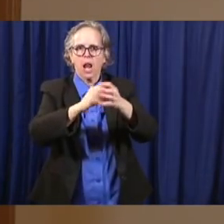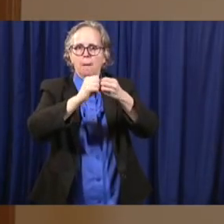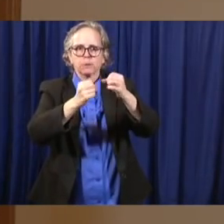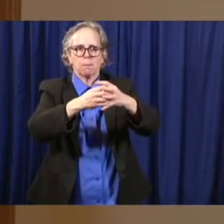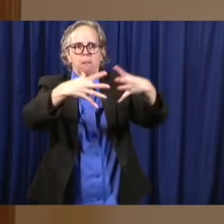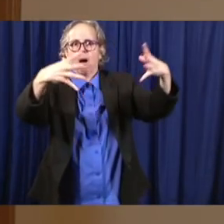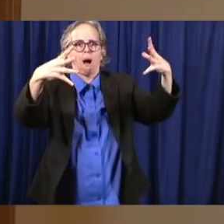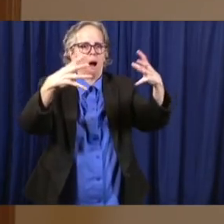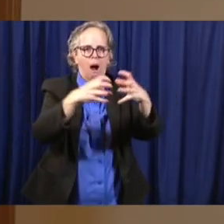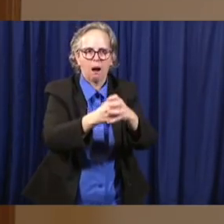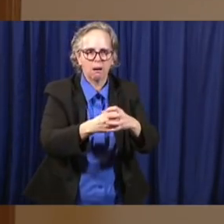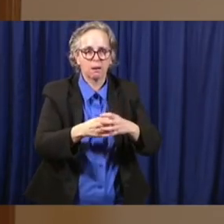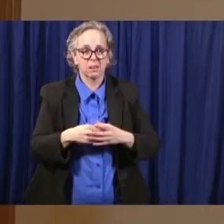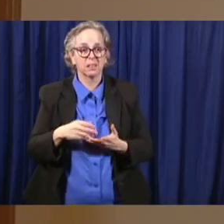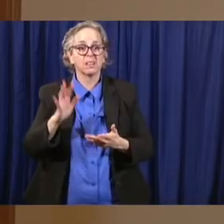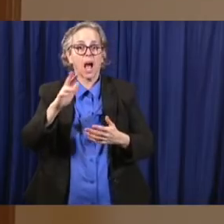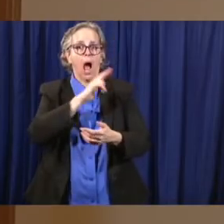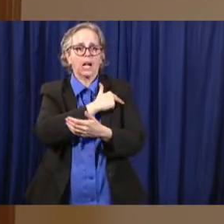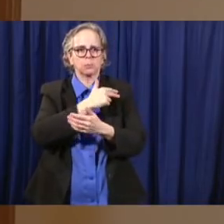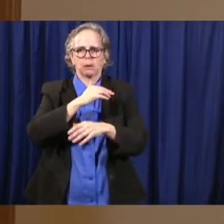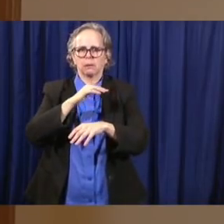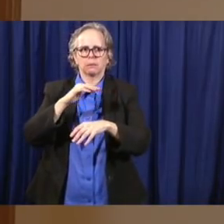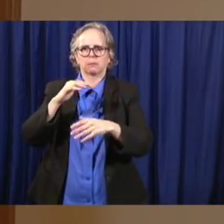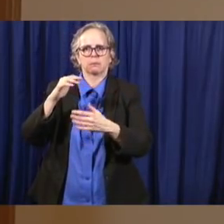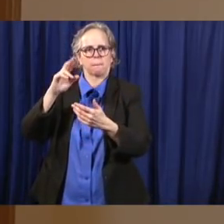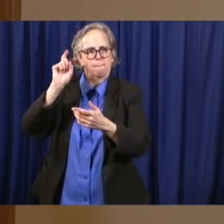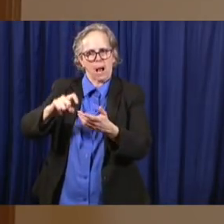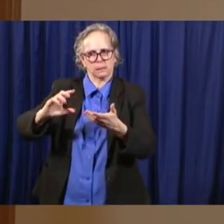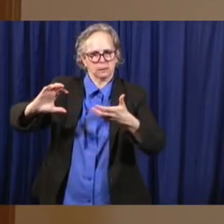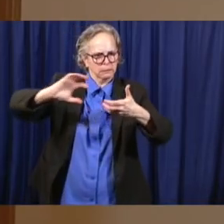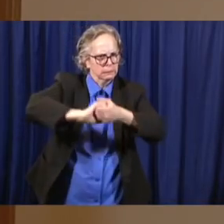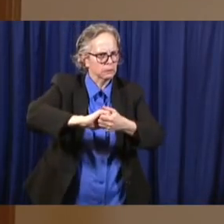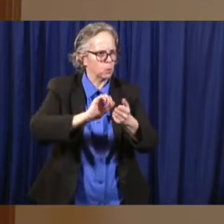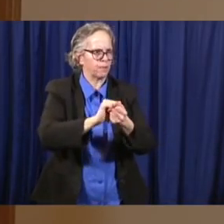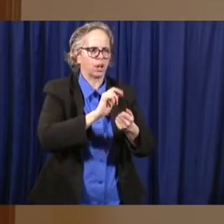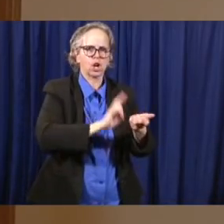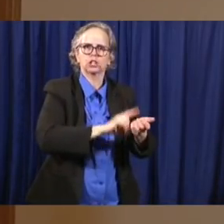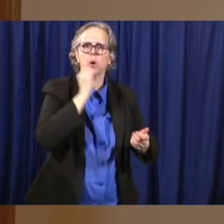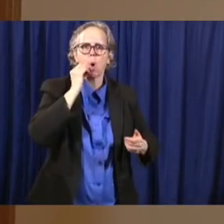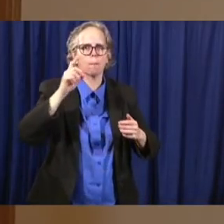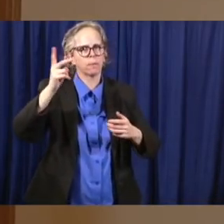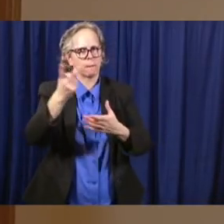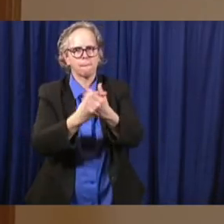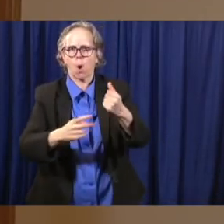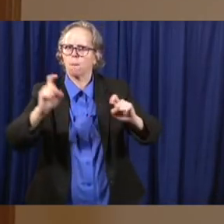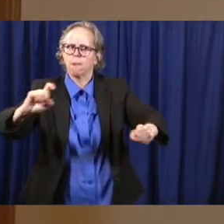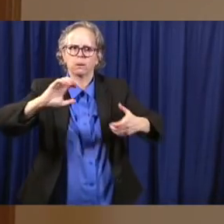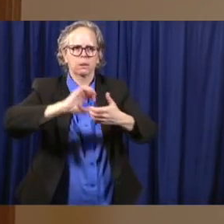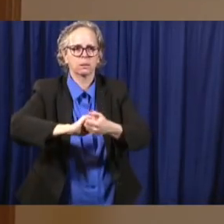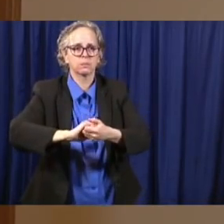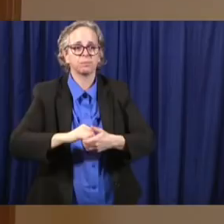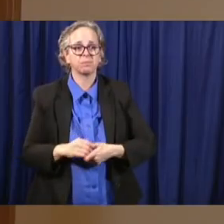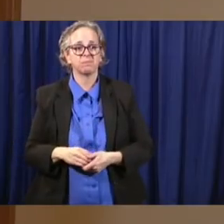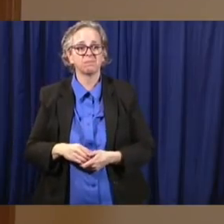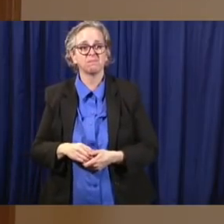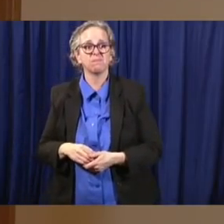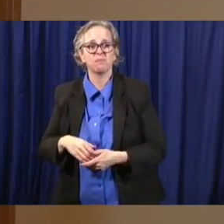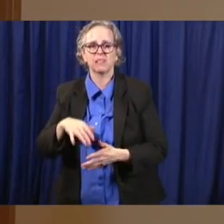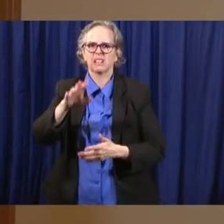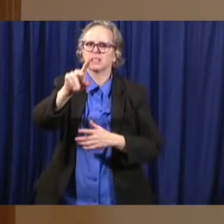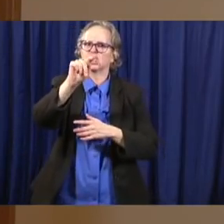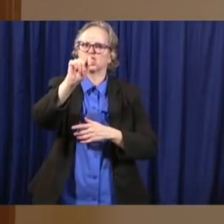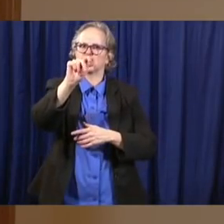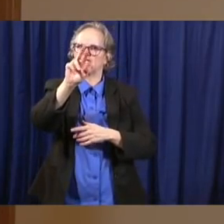nursing home partners to be able to triage the best help and resources wherever those flare-ups occur in our